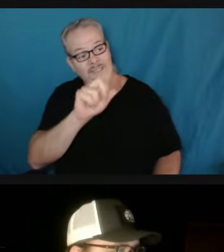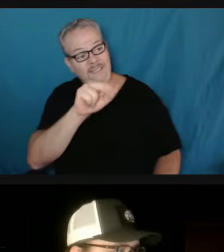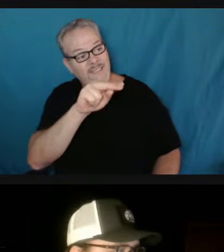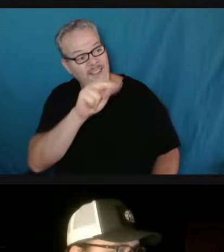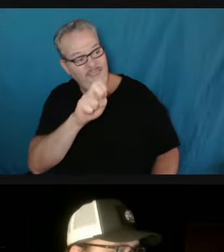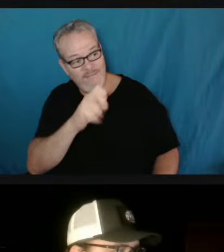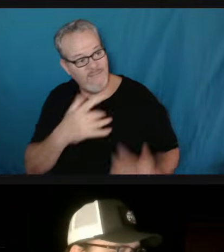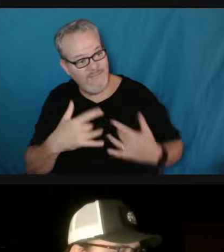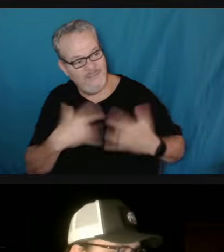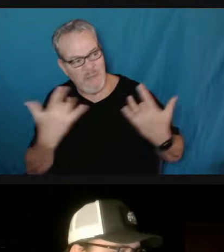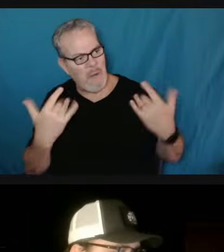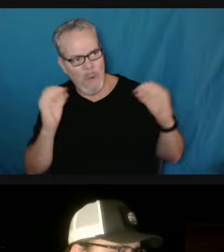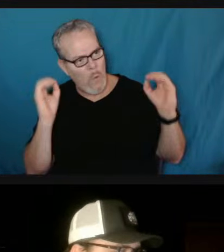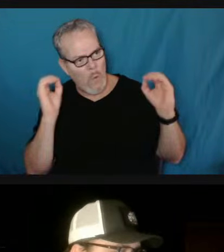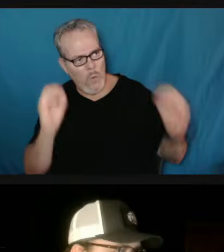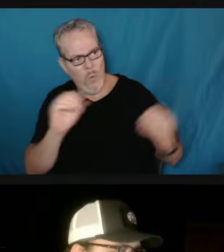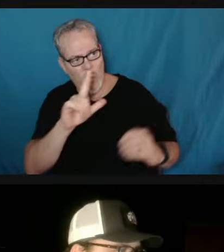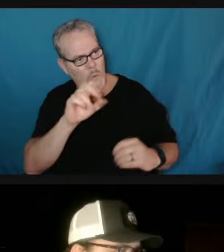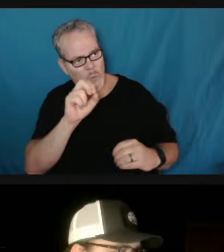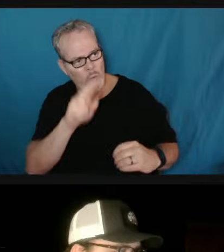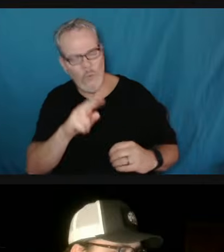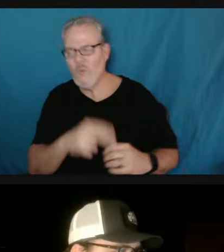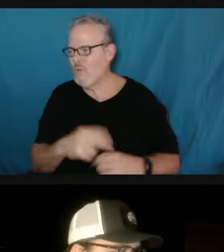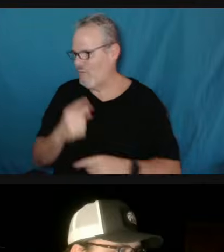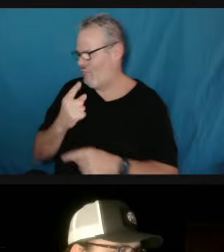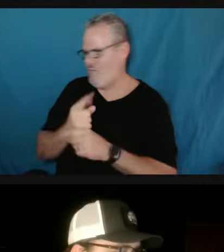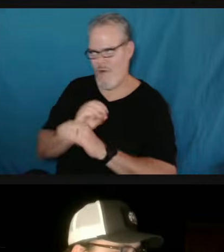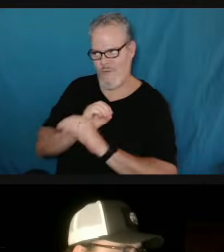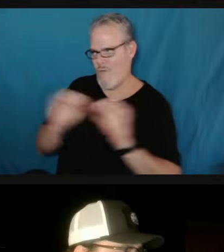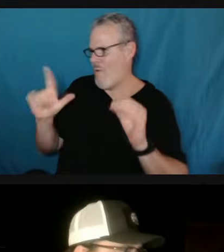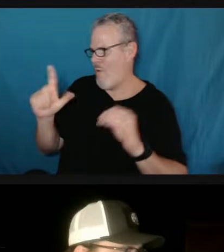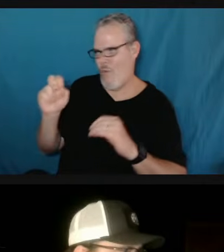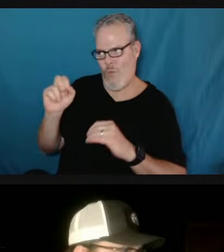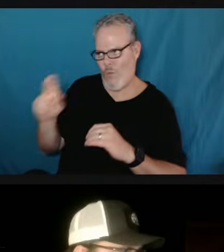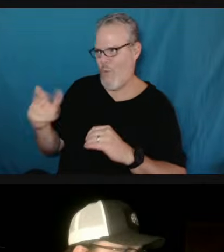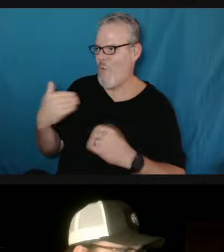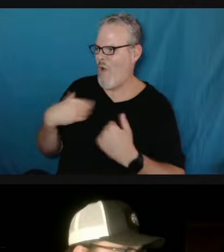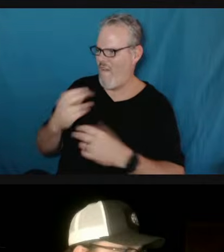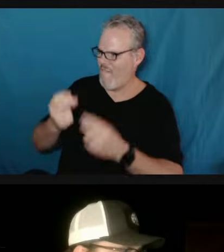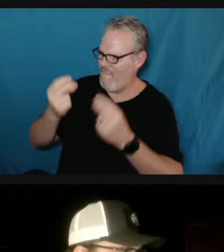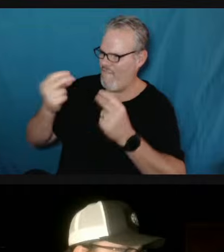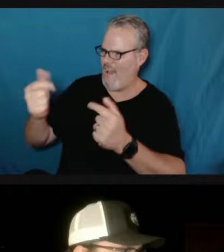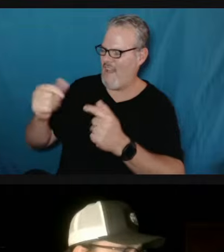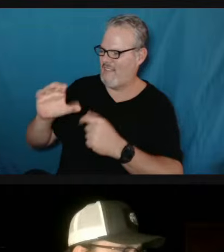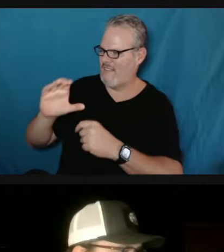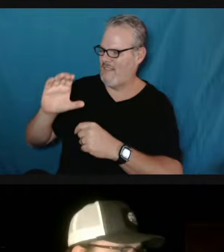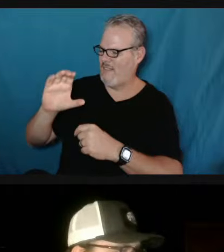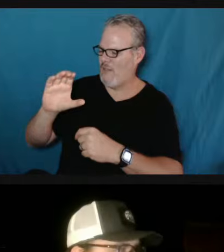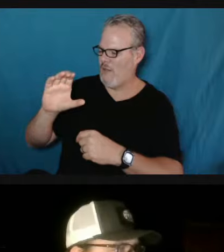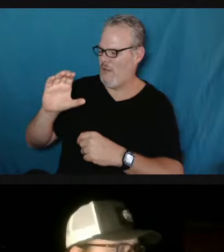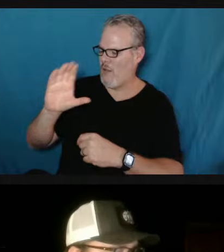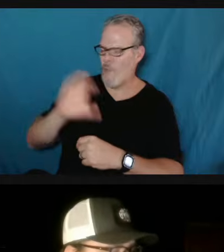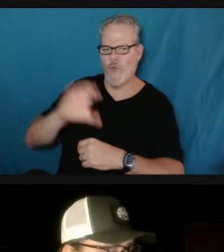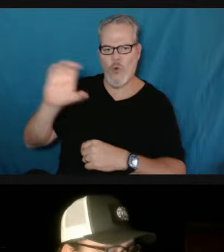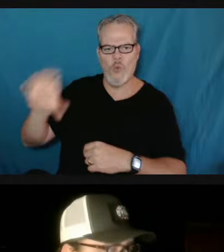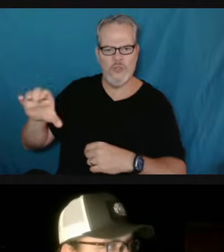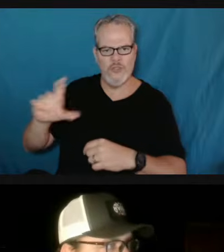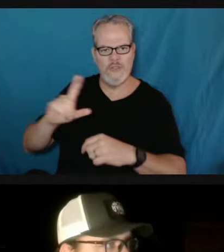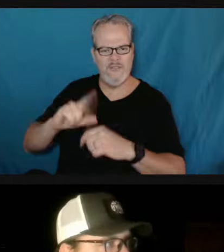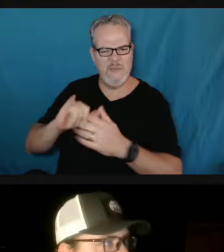bit of a community corner, and then we're just going to get in the mid-roll, and it should be kind of quick, this. Main thing we have